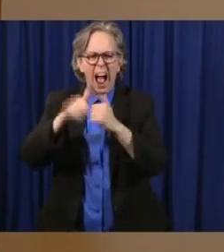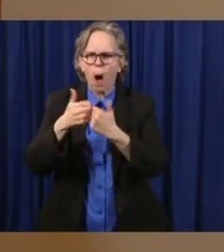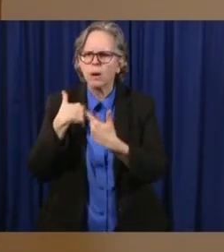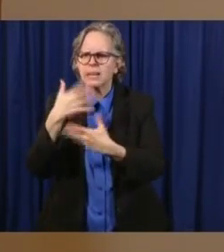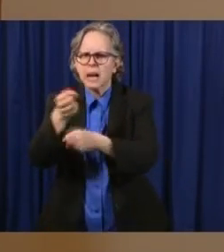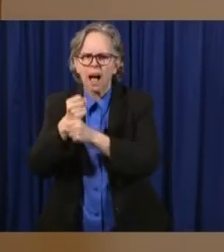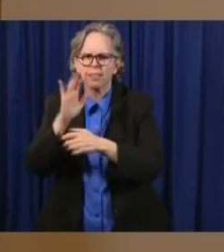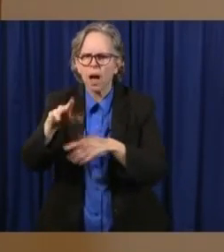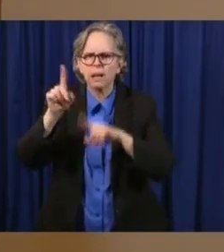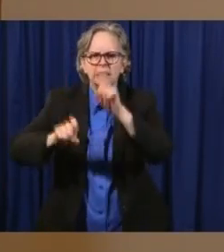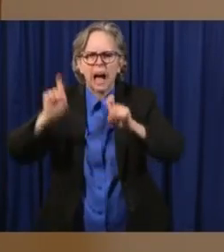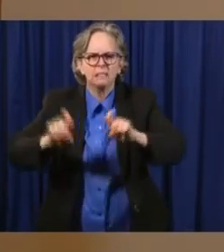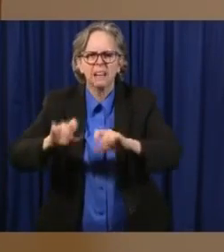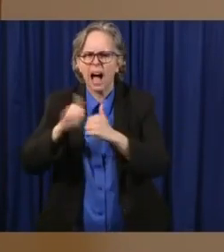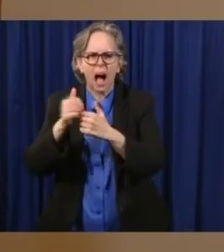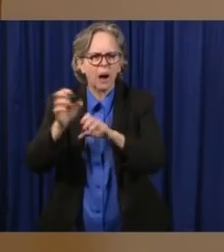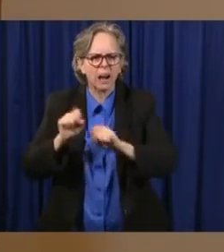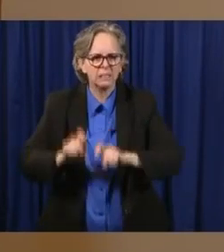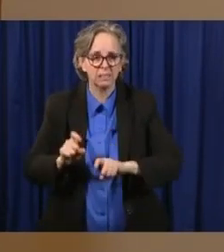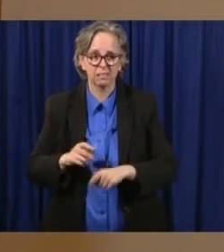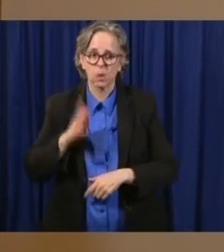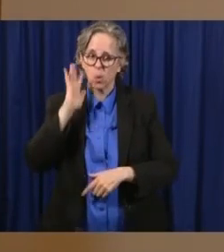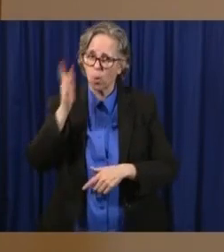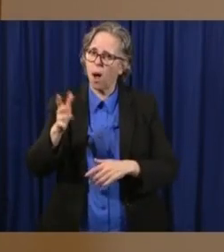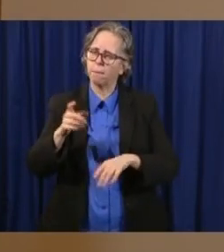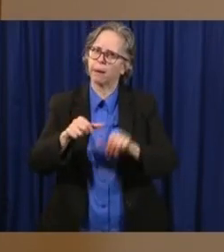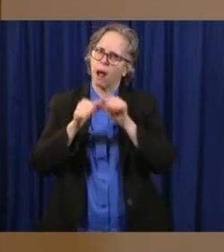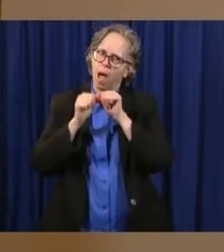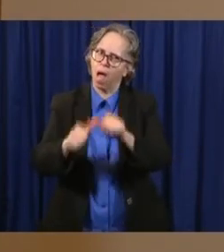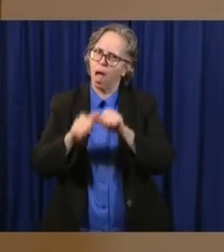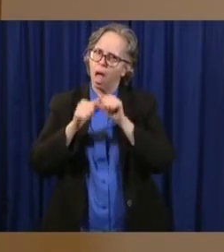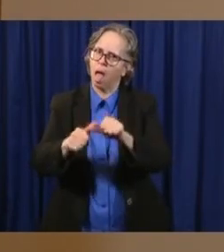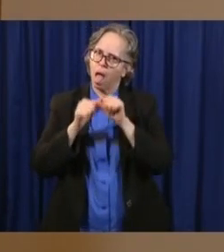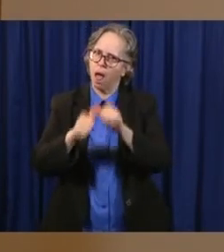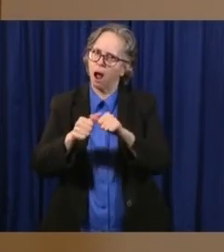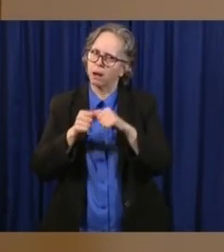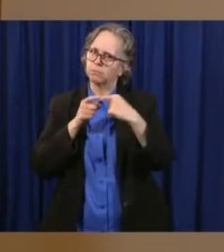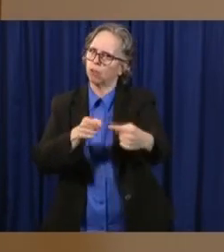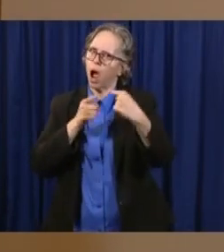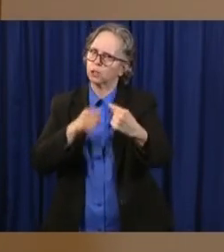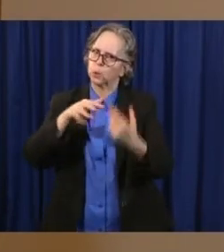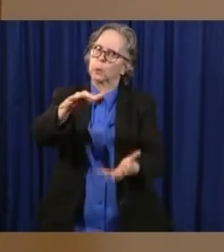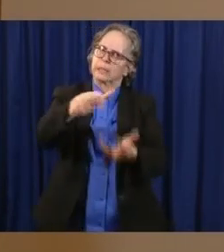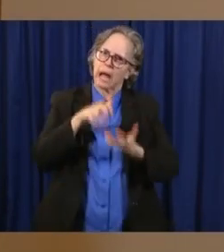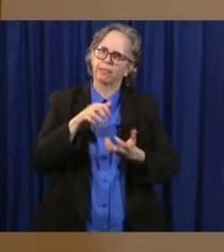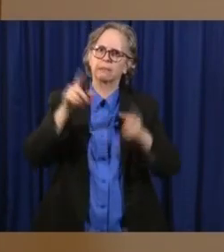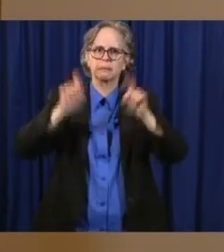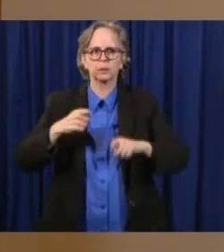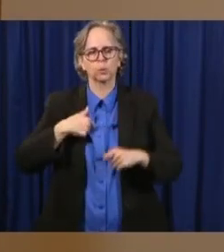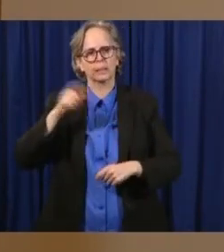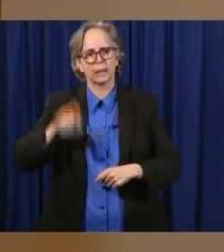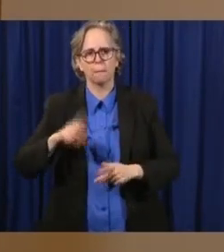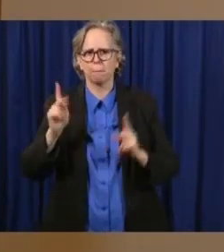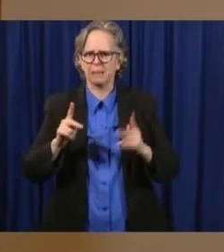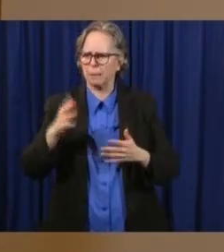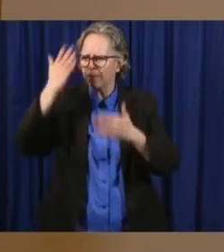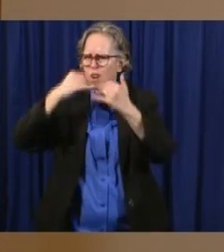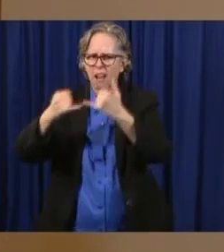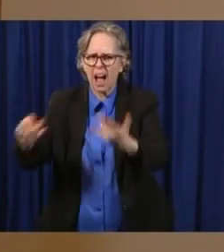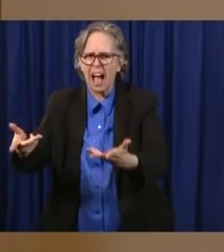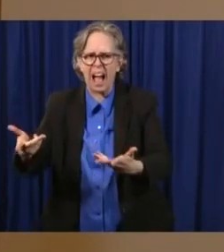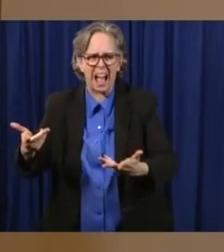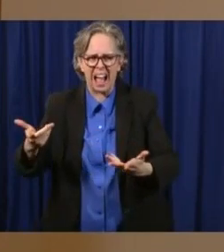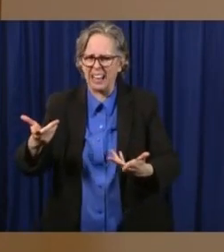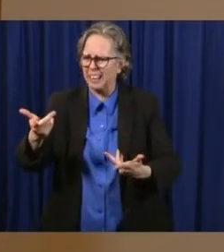to be a long haul to get all the stuff we need in testing. I know the people on the front lines are doing everything they can.